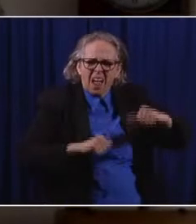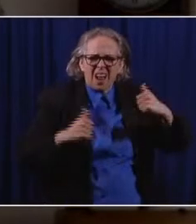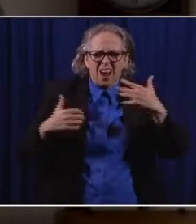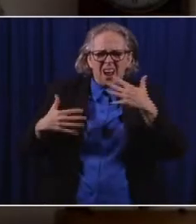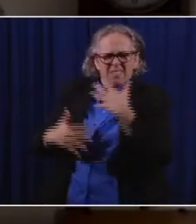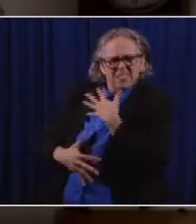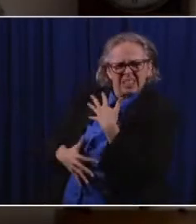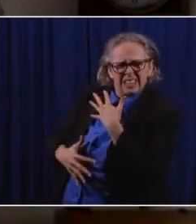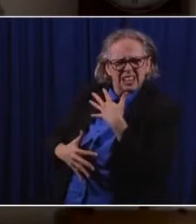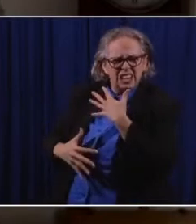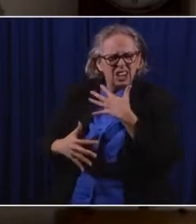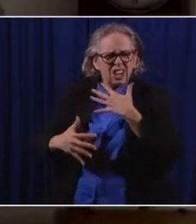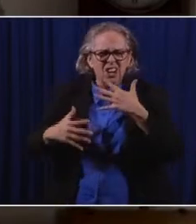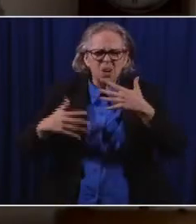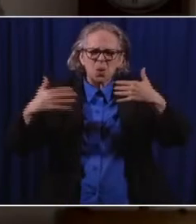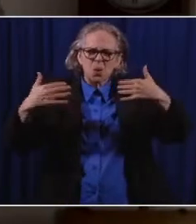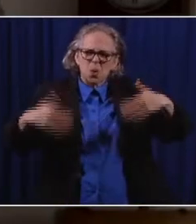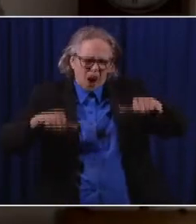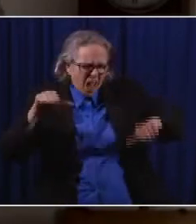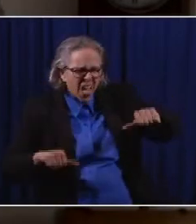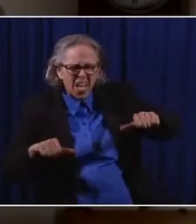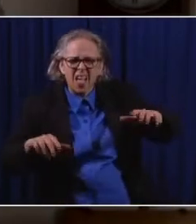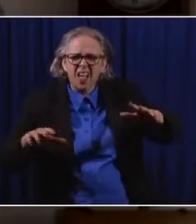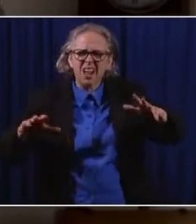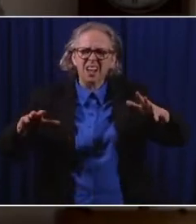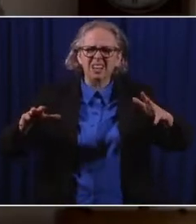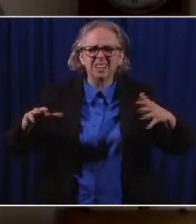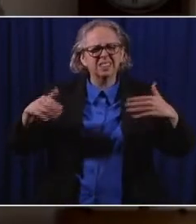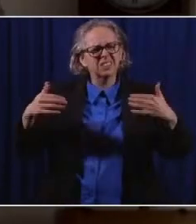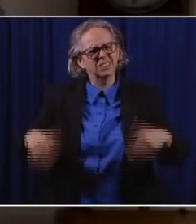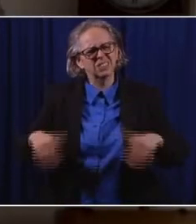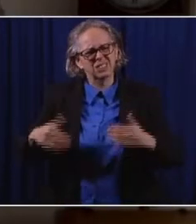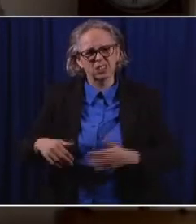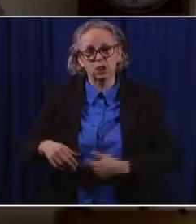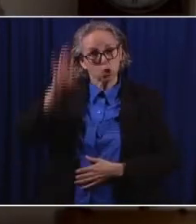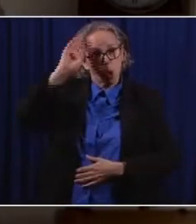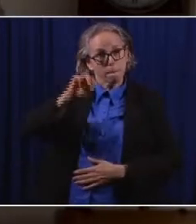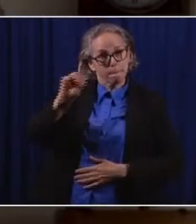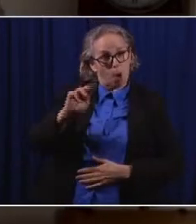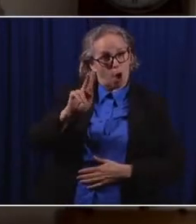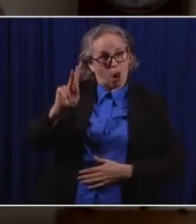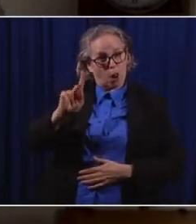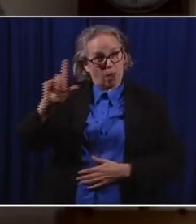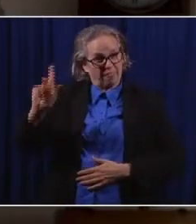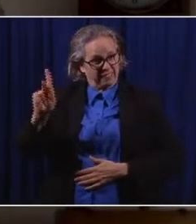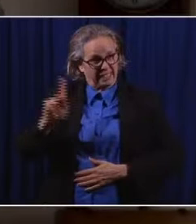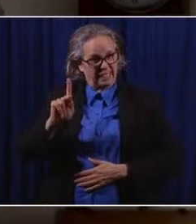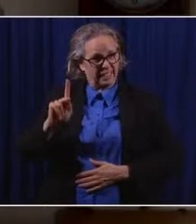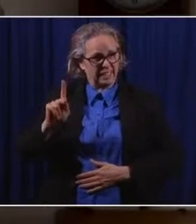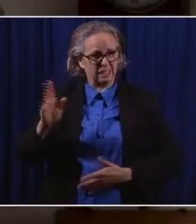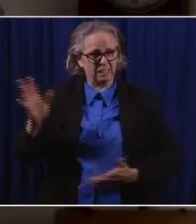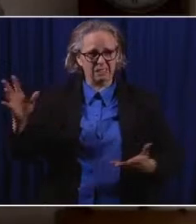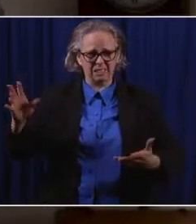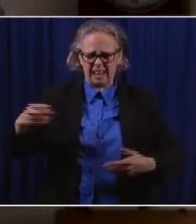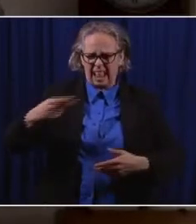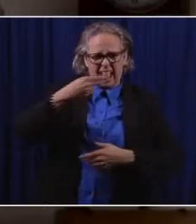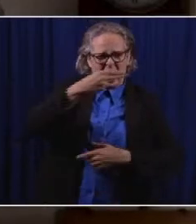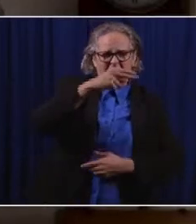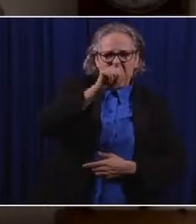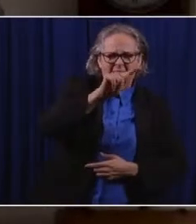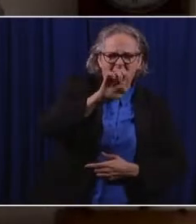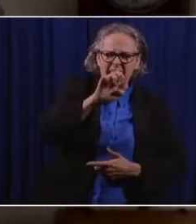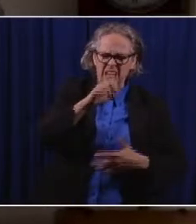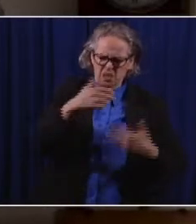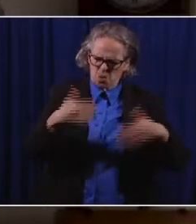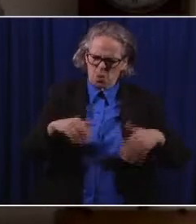Because, to paraphrase the words of Dr. Martin Luther King, hate is too great a burden for this